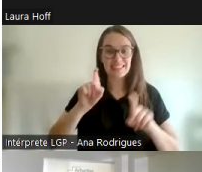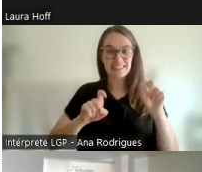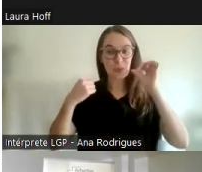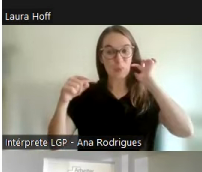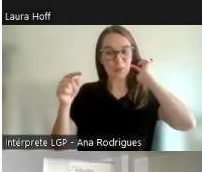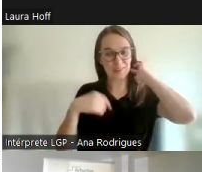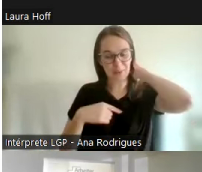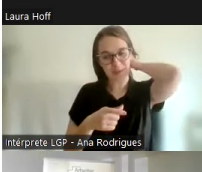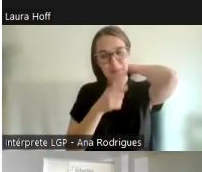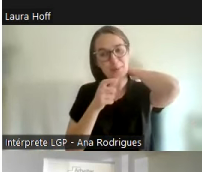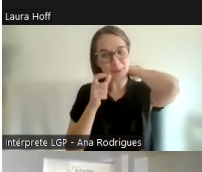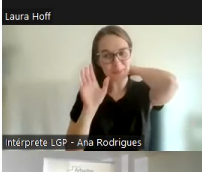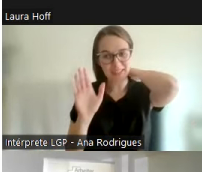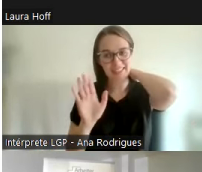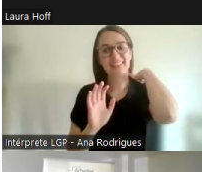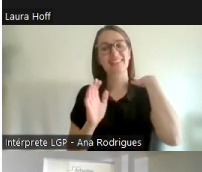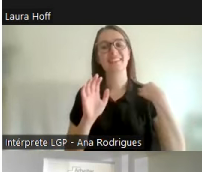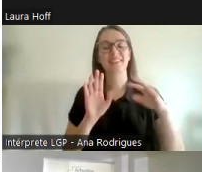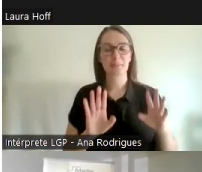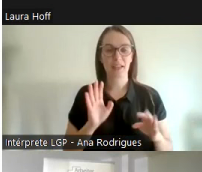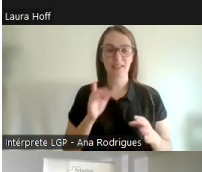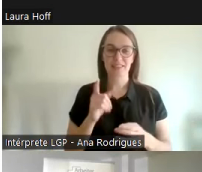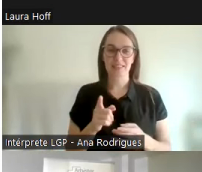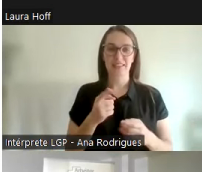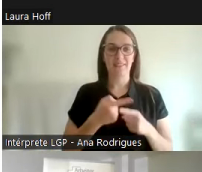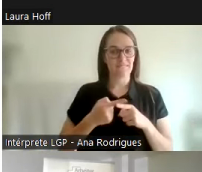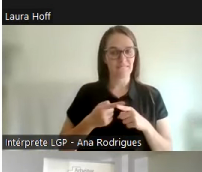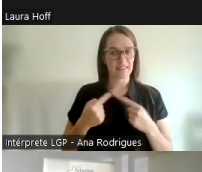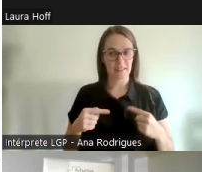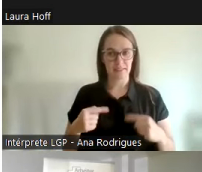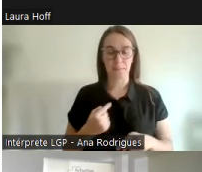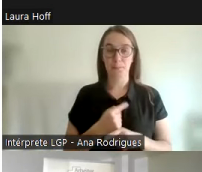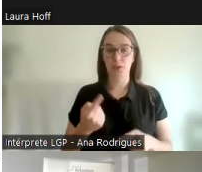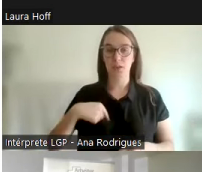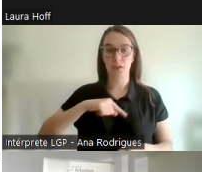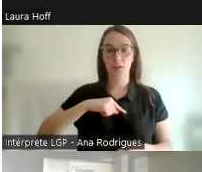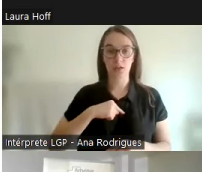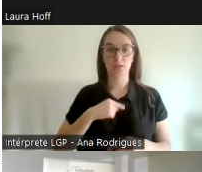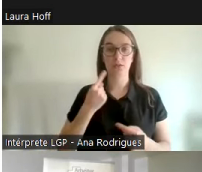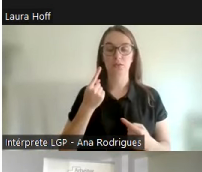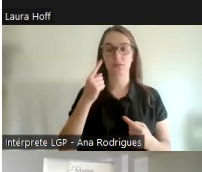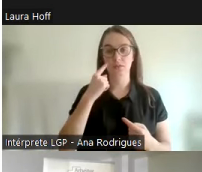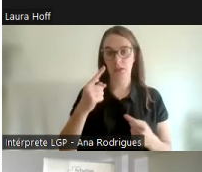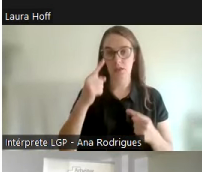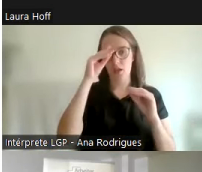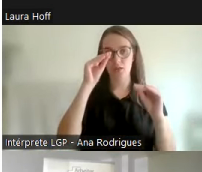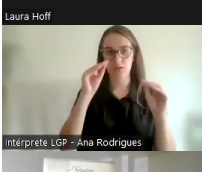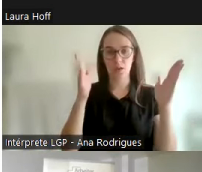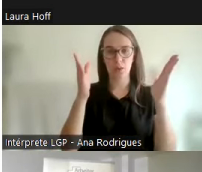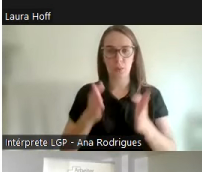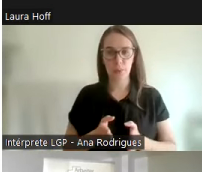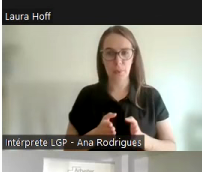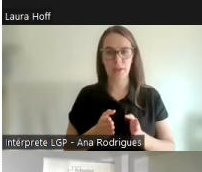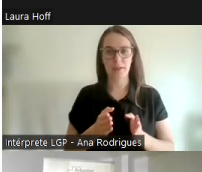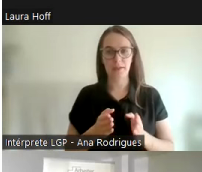showing, but it's actually very interesting. So here you can see it's called the education funnel because it's kind of